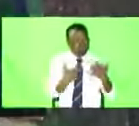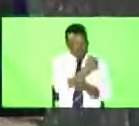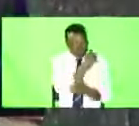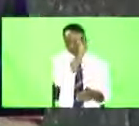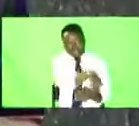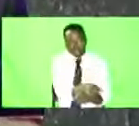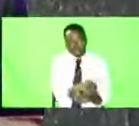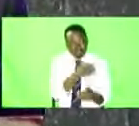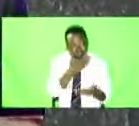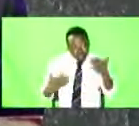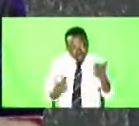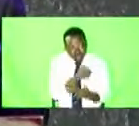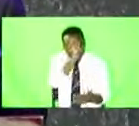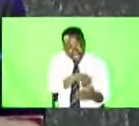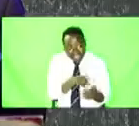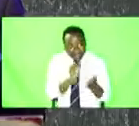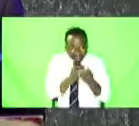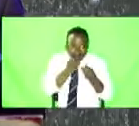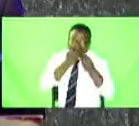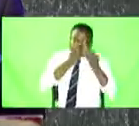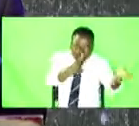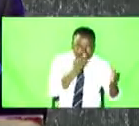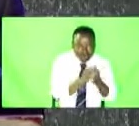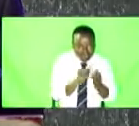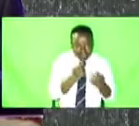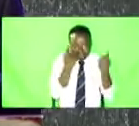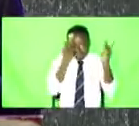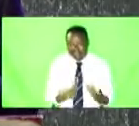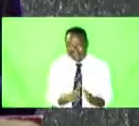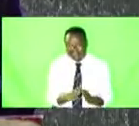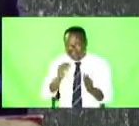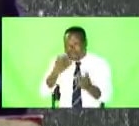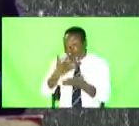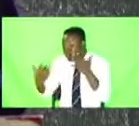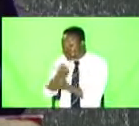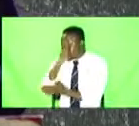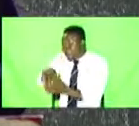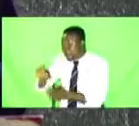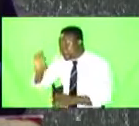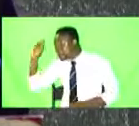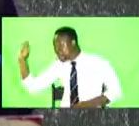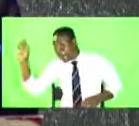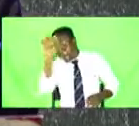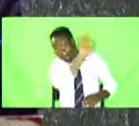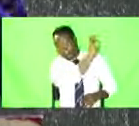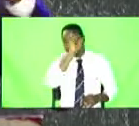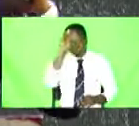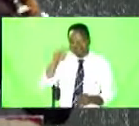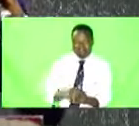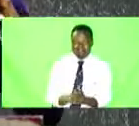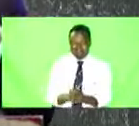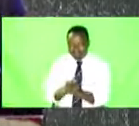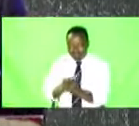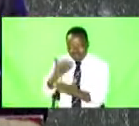The gospel must be preached. The gospel must be preached. What is